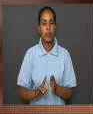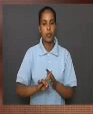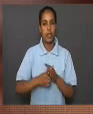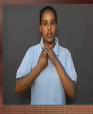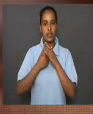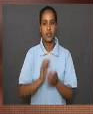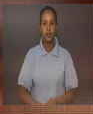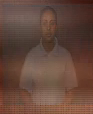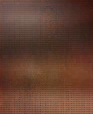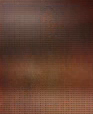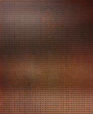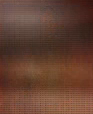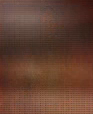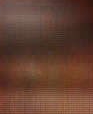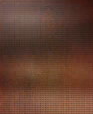Begin.